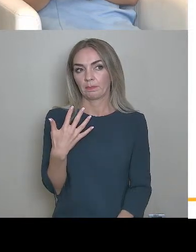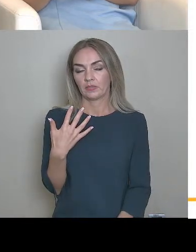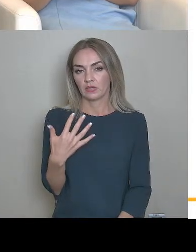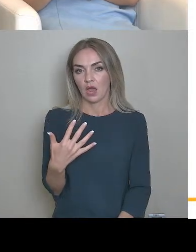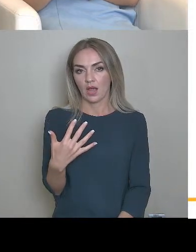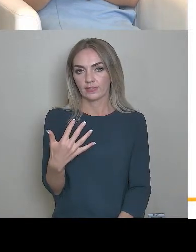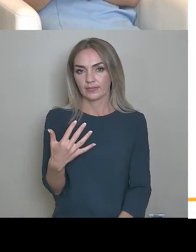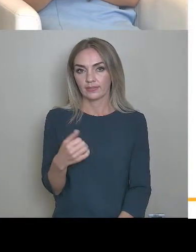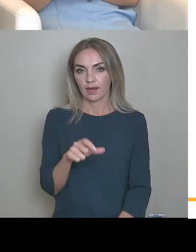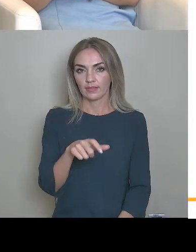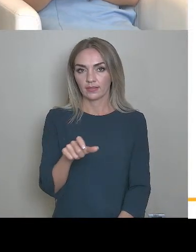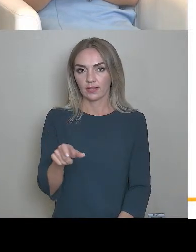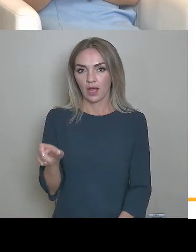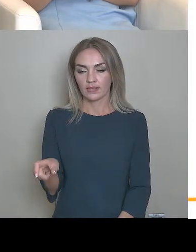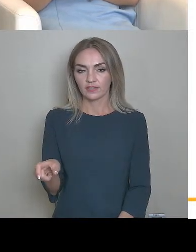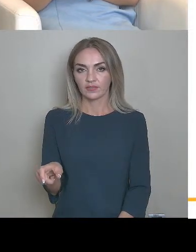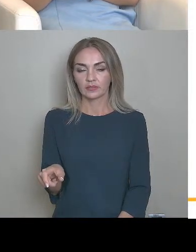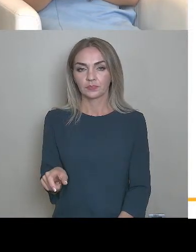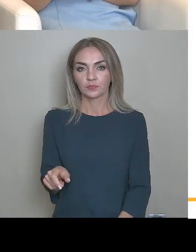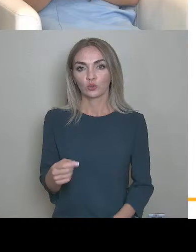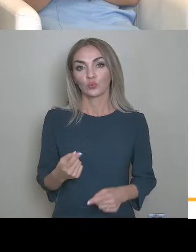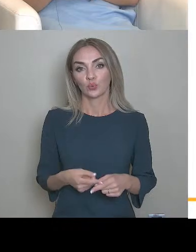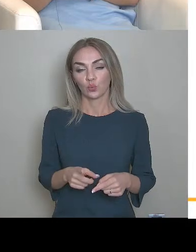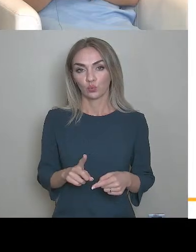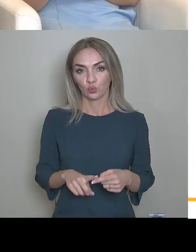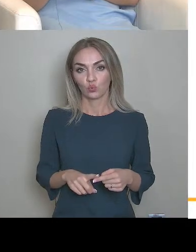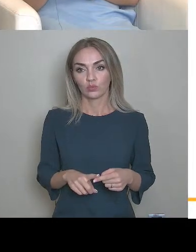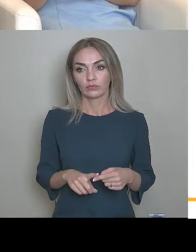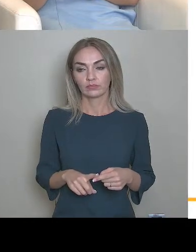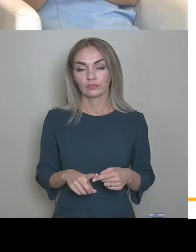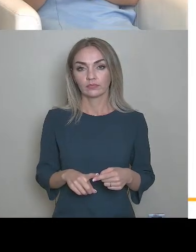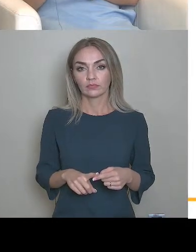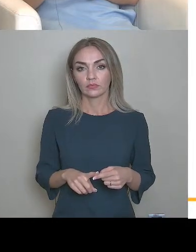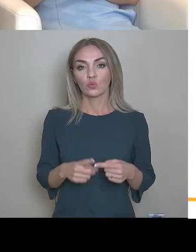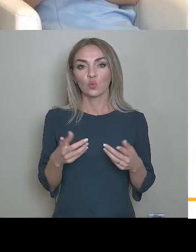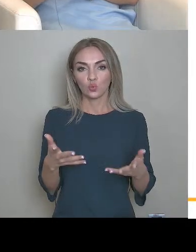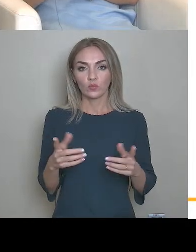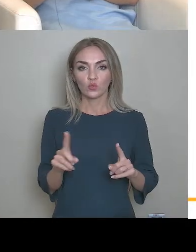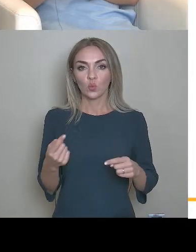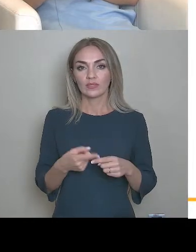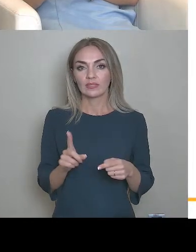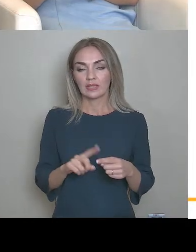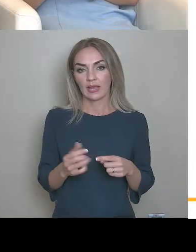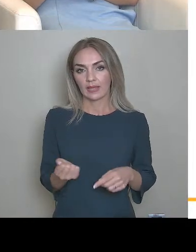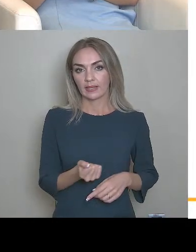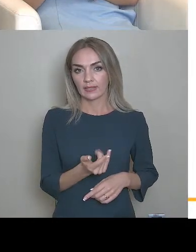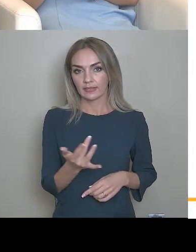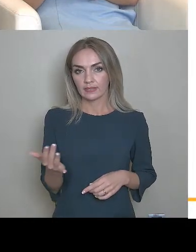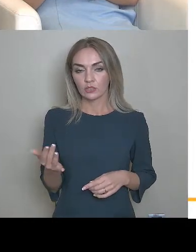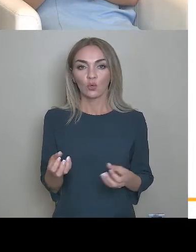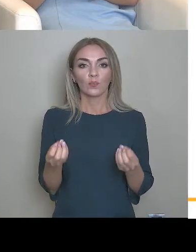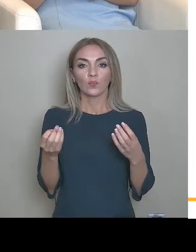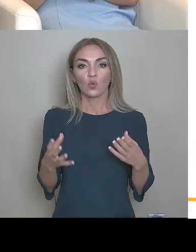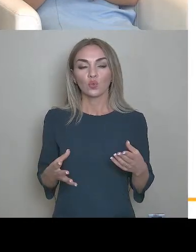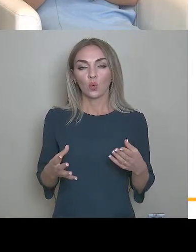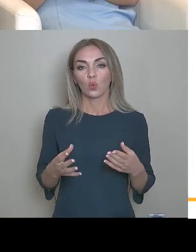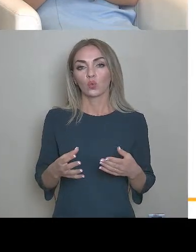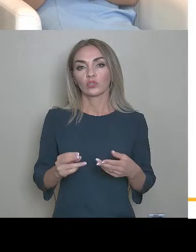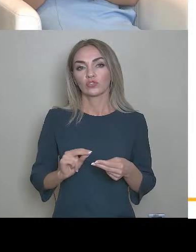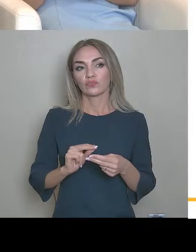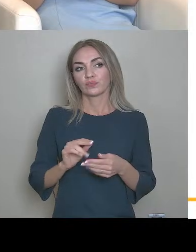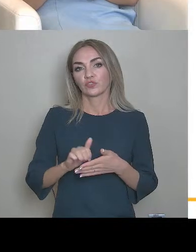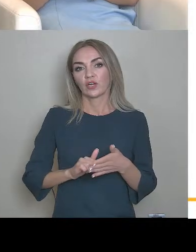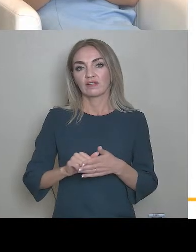In each constituency we need to nominate at least 5 candidates. So this